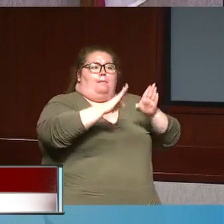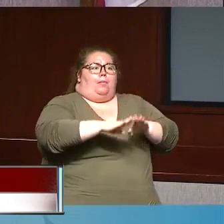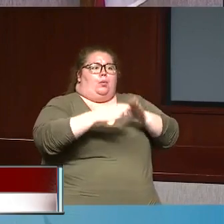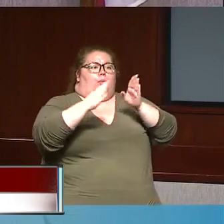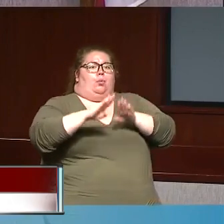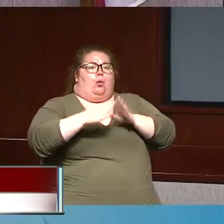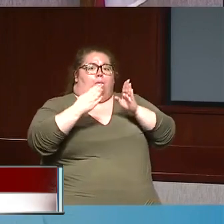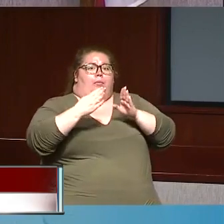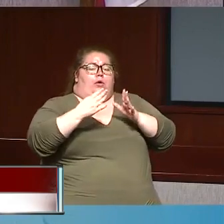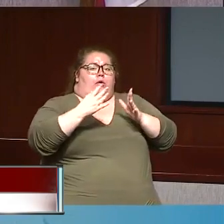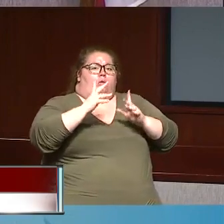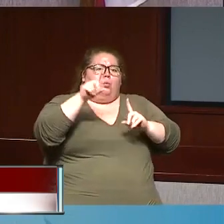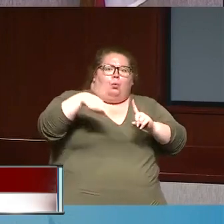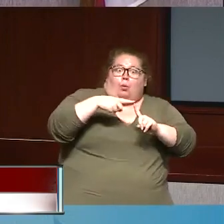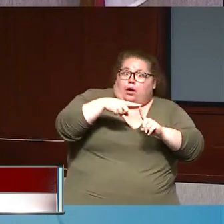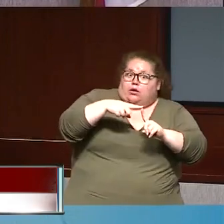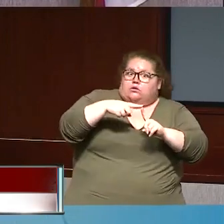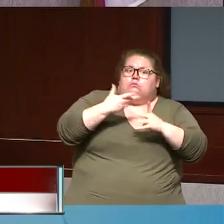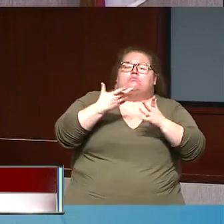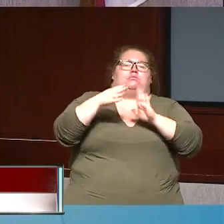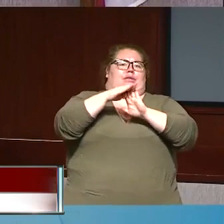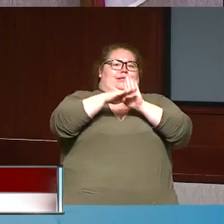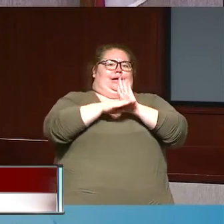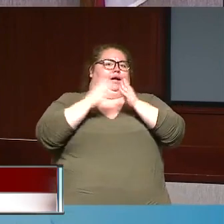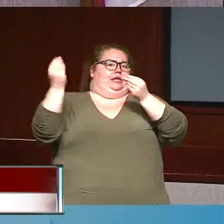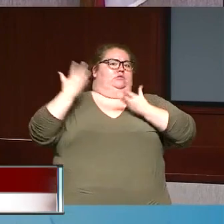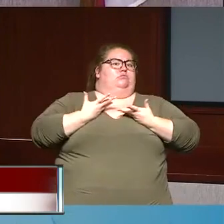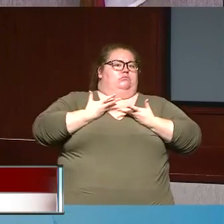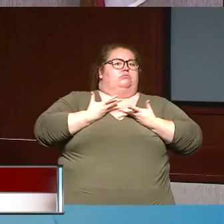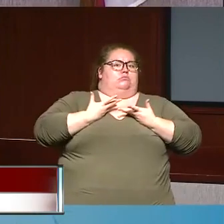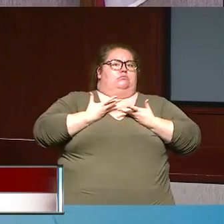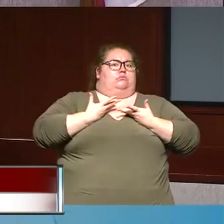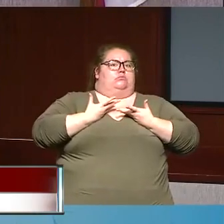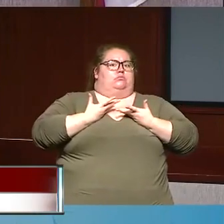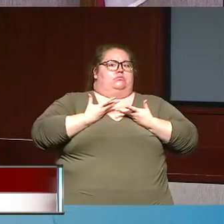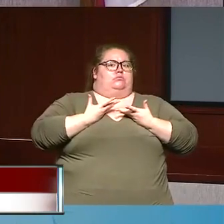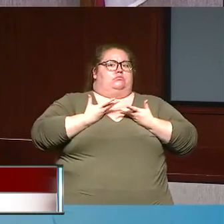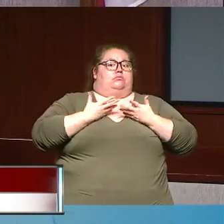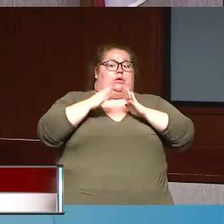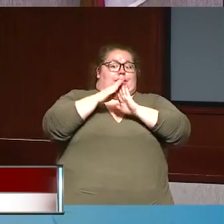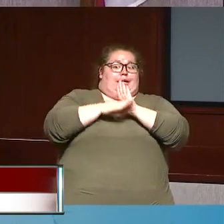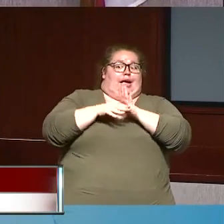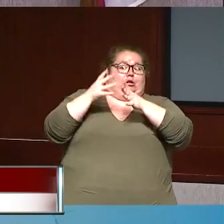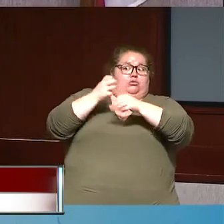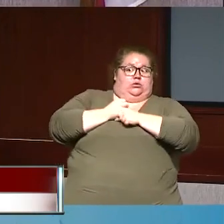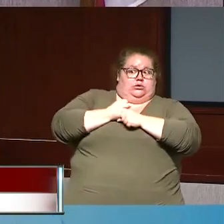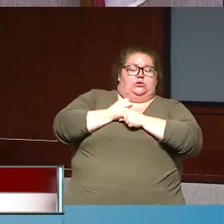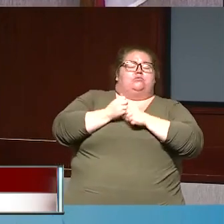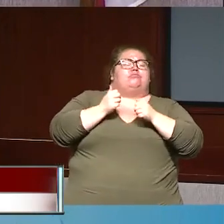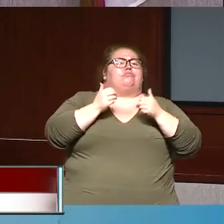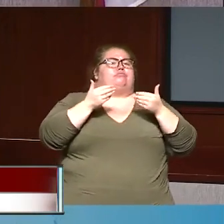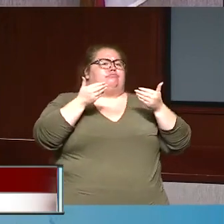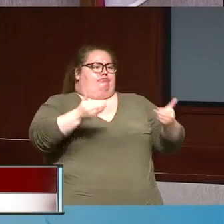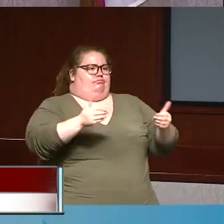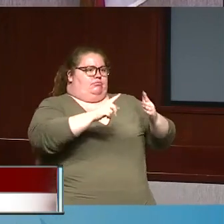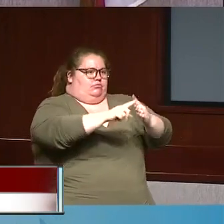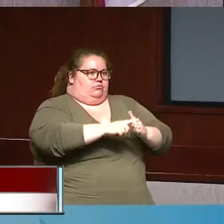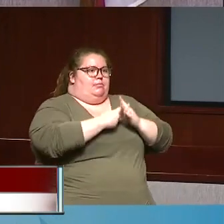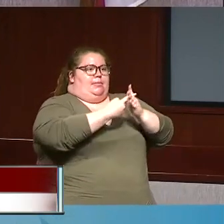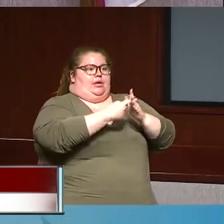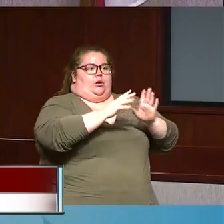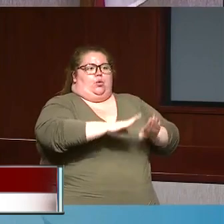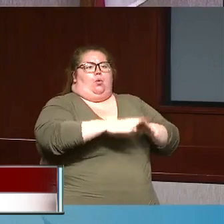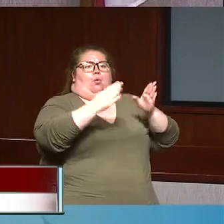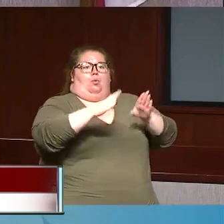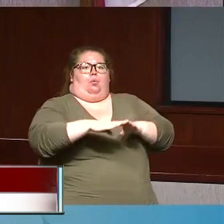we receive the guidance. And we will be working, in fact, we're working on it already, but we will be prepared to move as quickly as